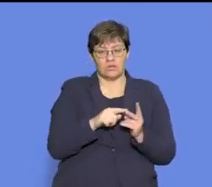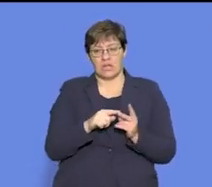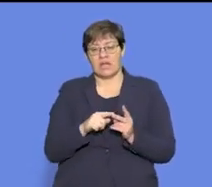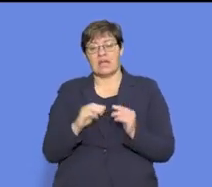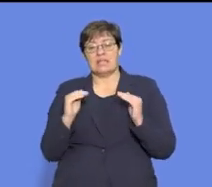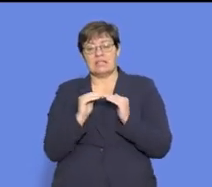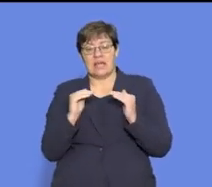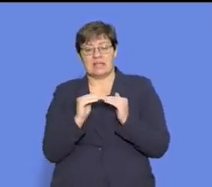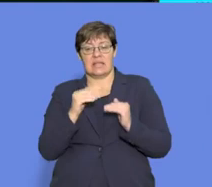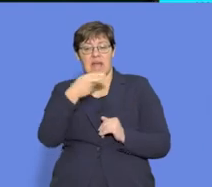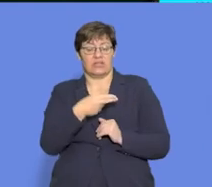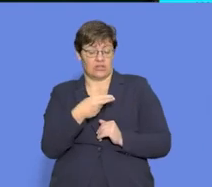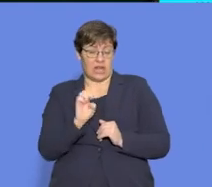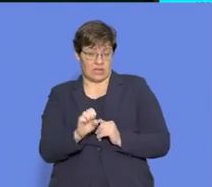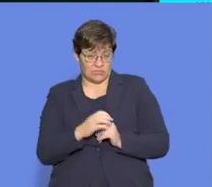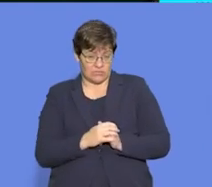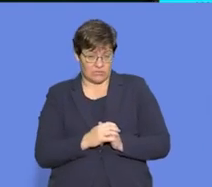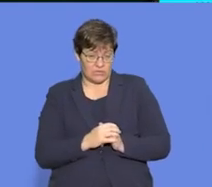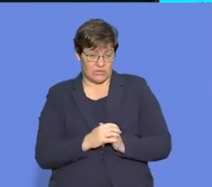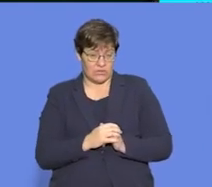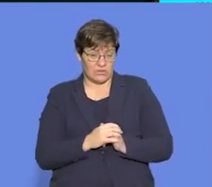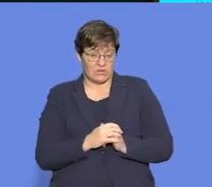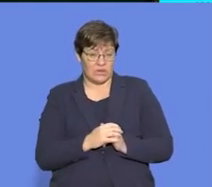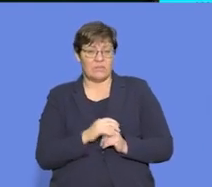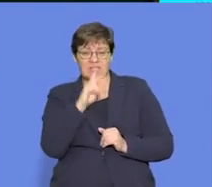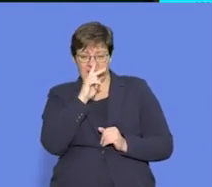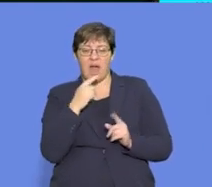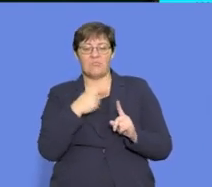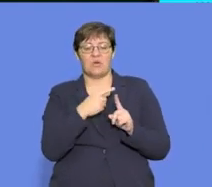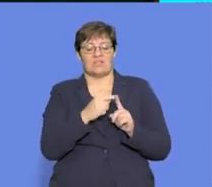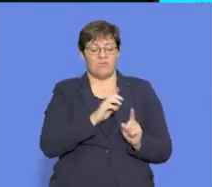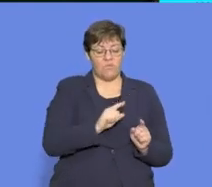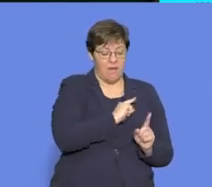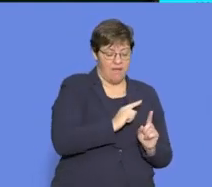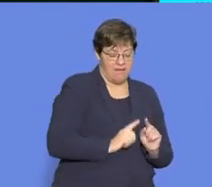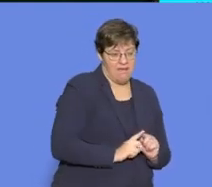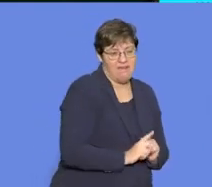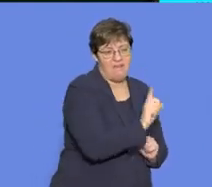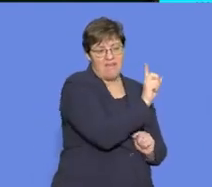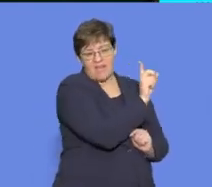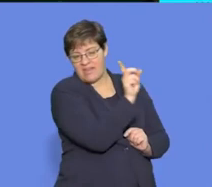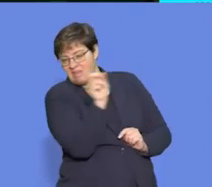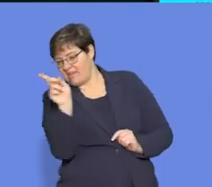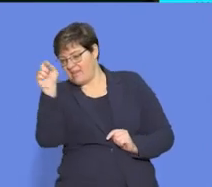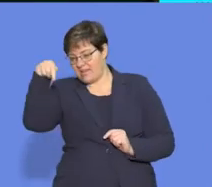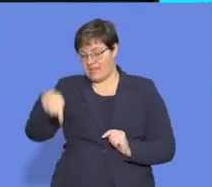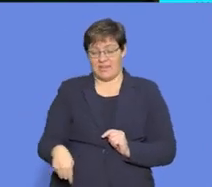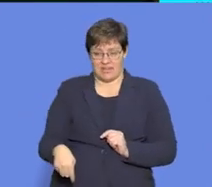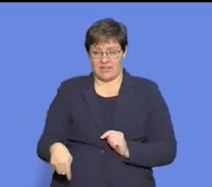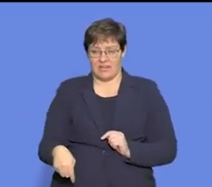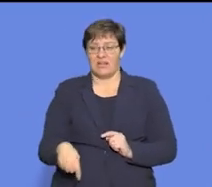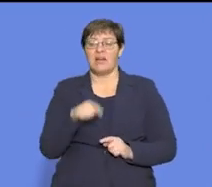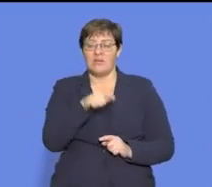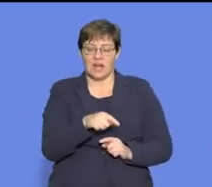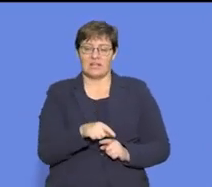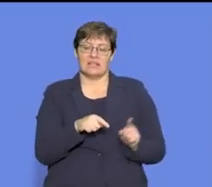the copper half cell to the standard hydrogen electrode. And in this case, you'll see it's a positive value. And the reason for